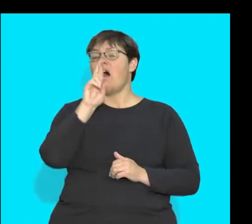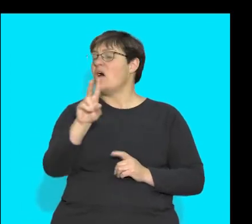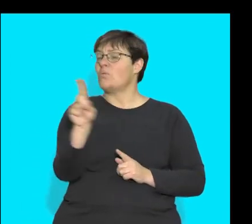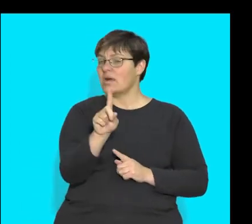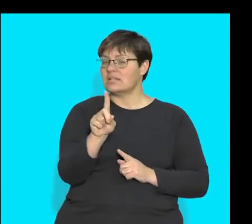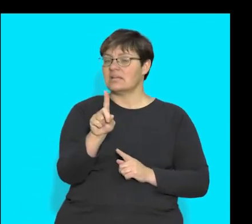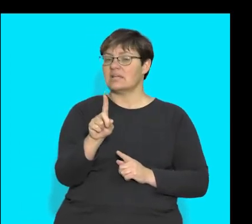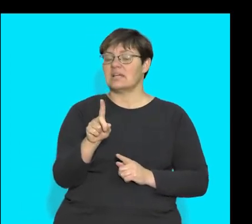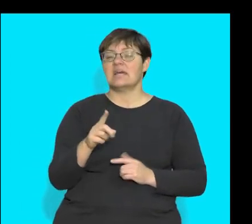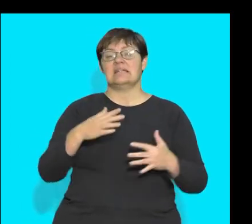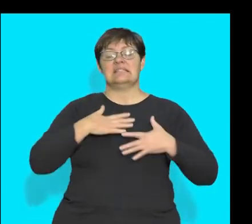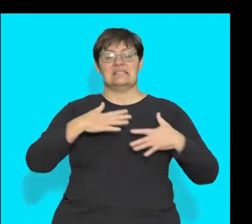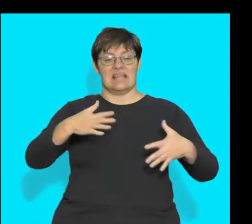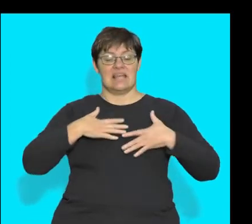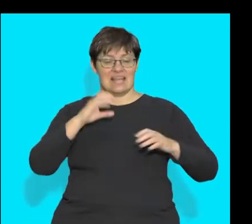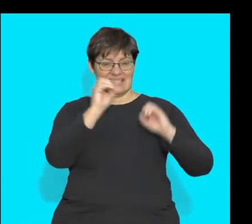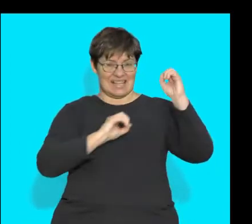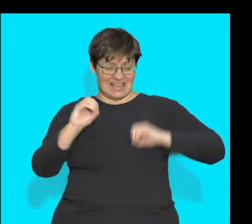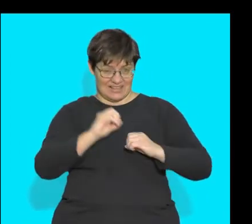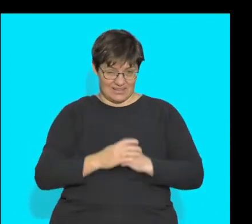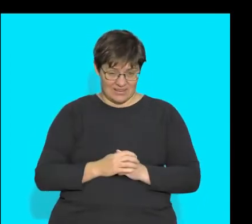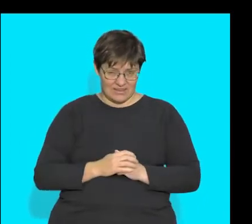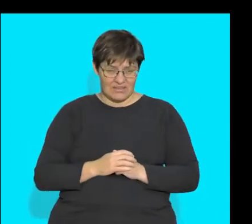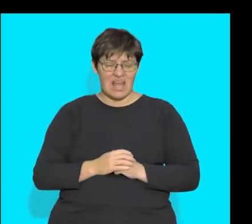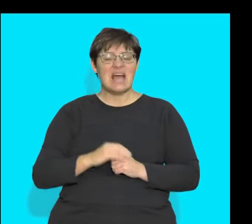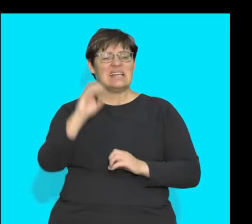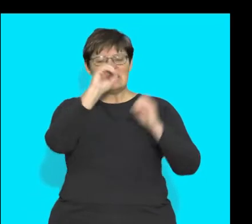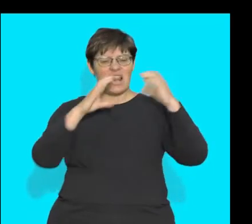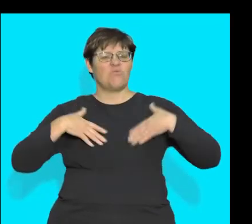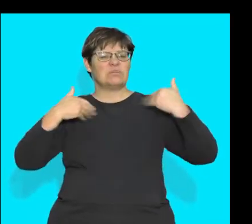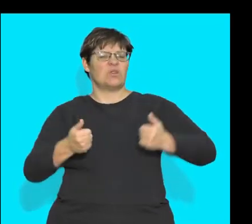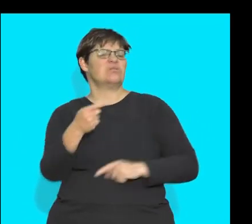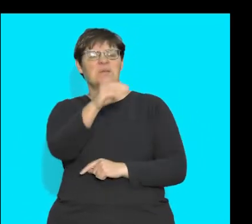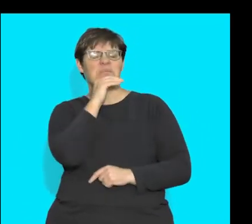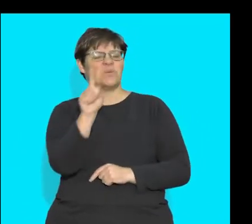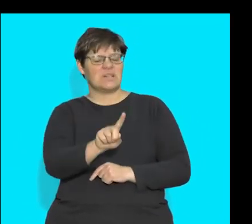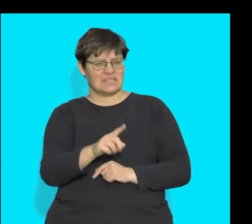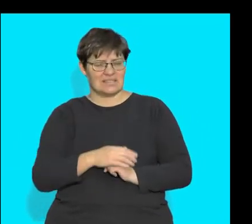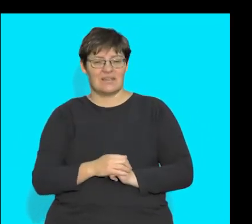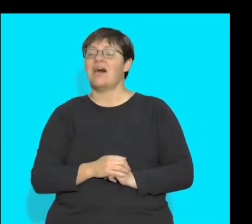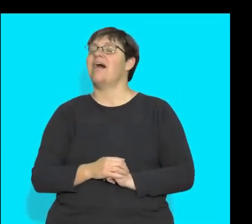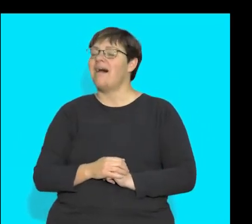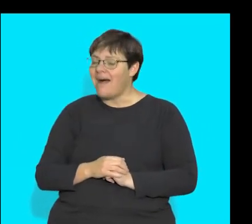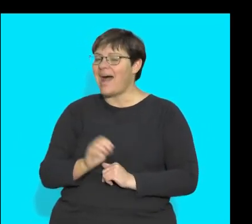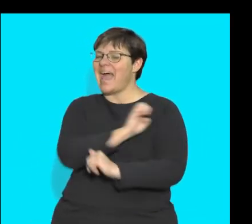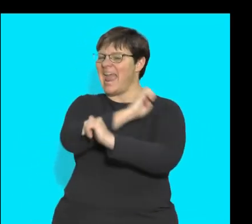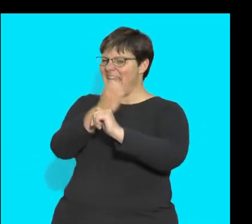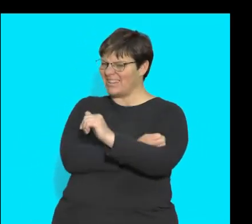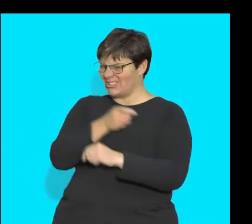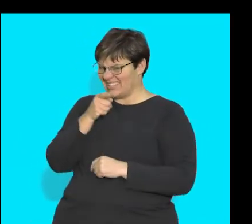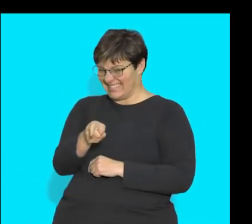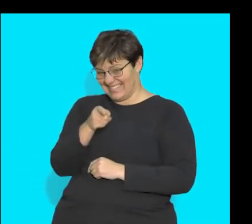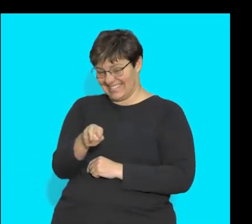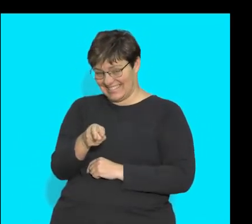is cellular respiration. And what is cellular respiration, guys? That is our